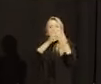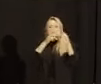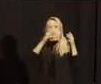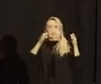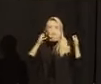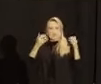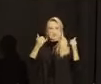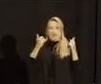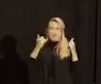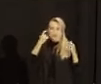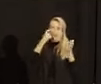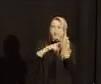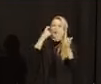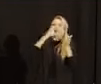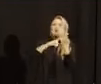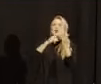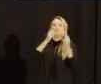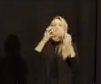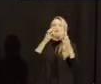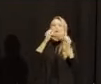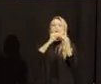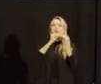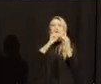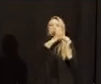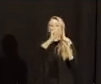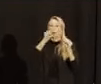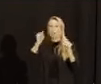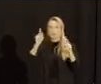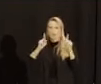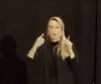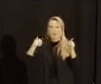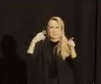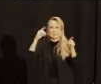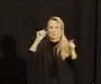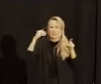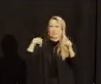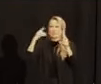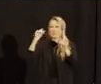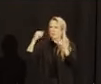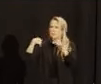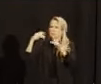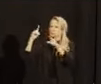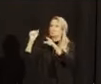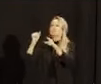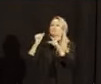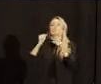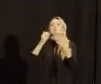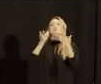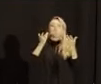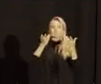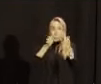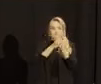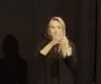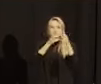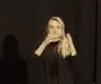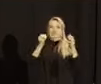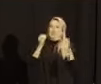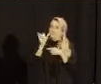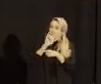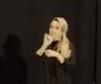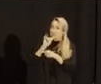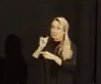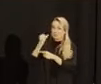with disabilities, individuals who have acquired long COVID, individuals who may acquire disabilities, mental